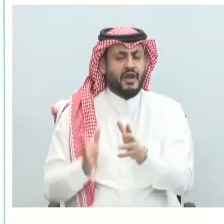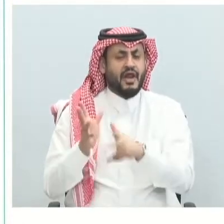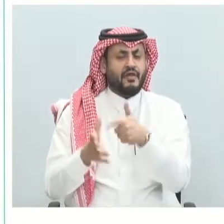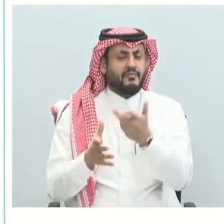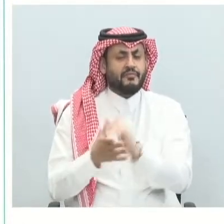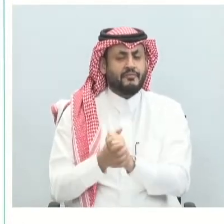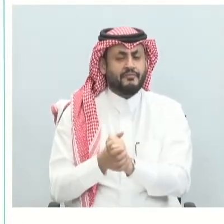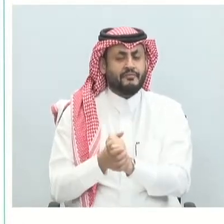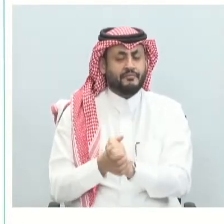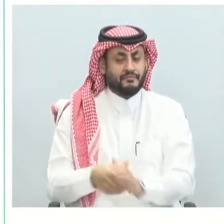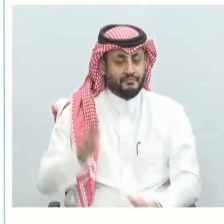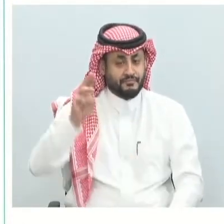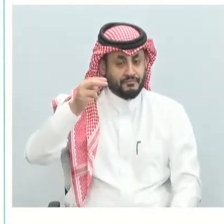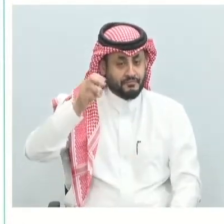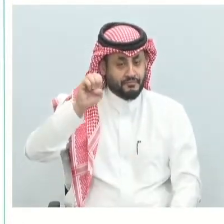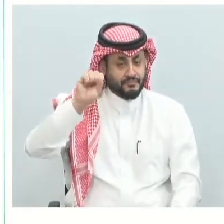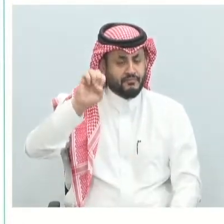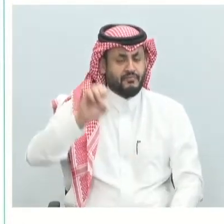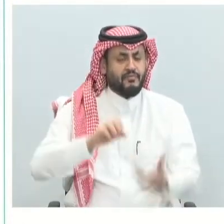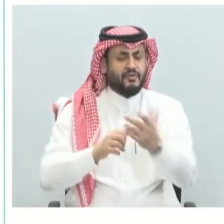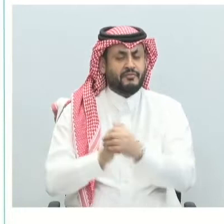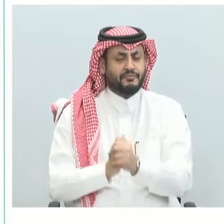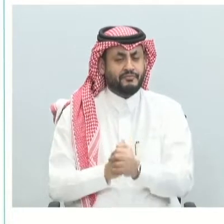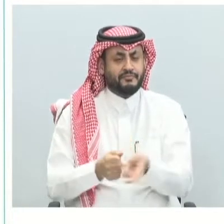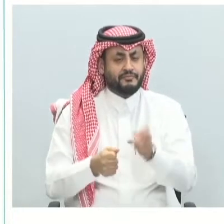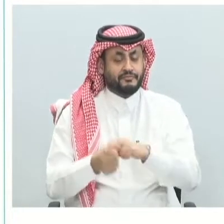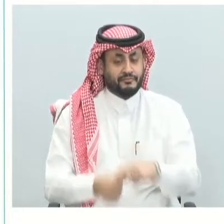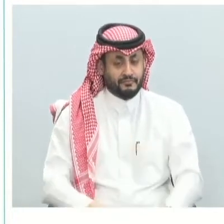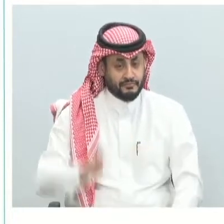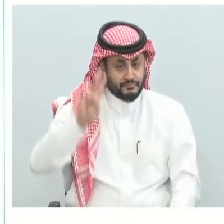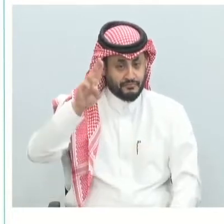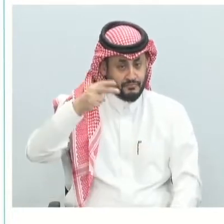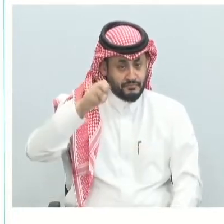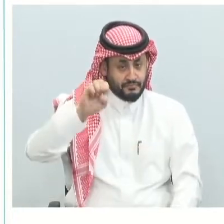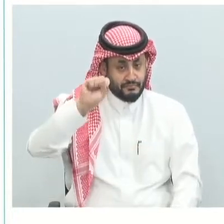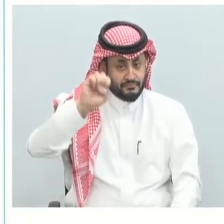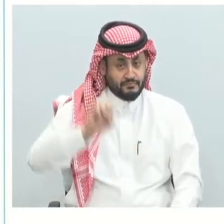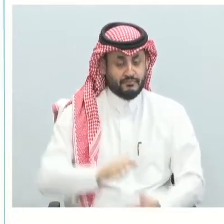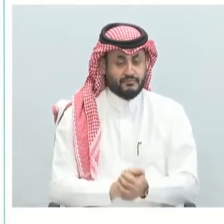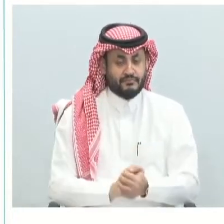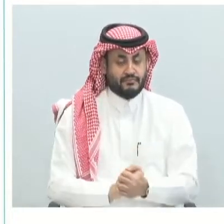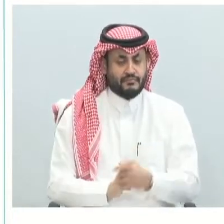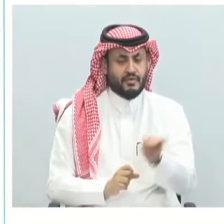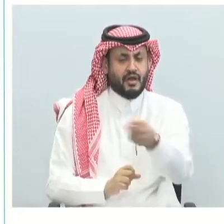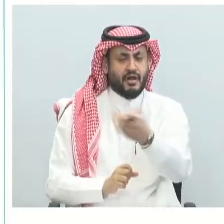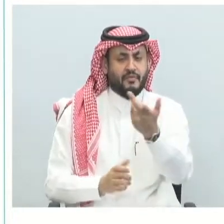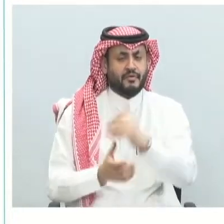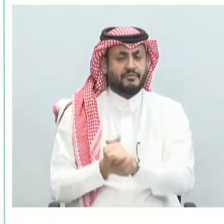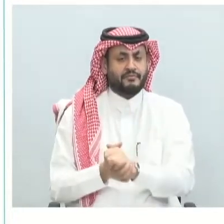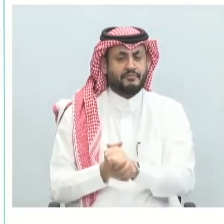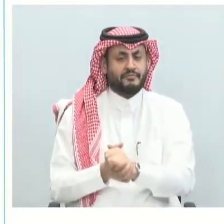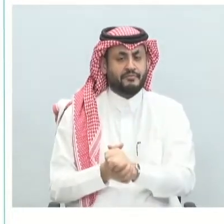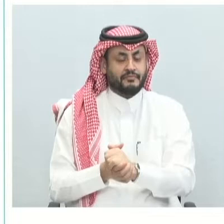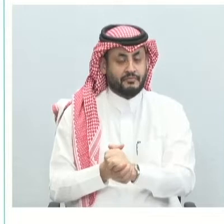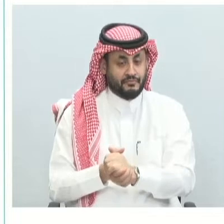that? Or that? Okay, let's listen to it again. Whose? Whose? Yes, which